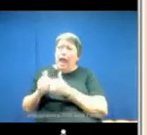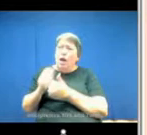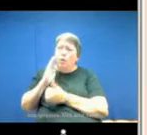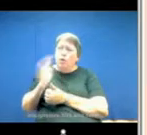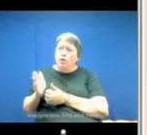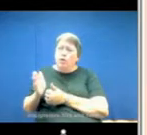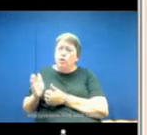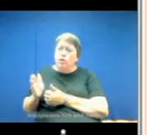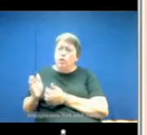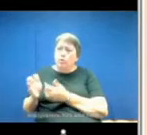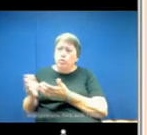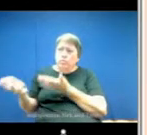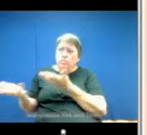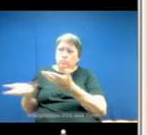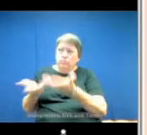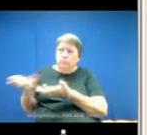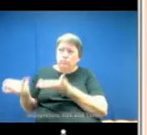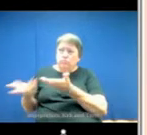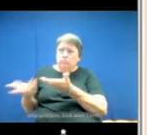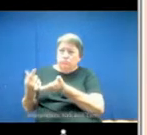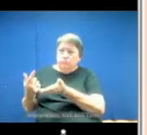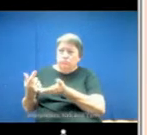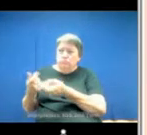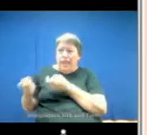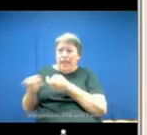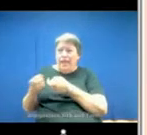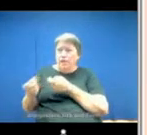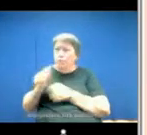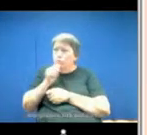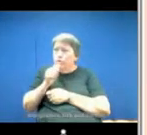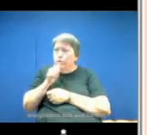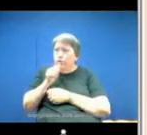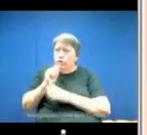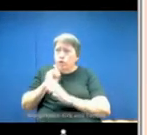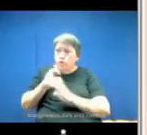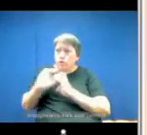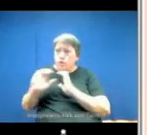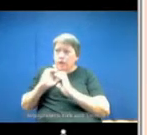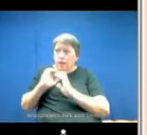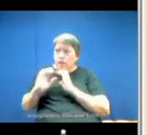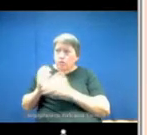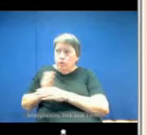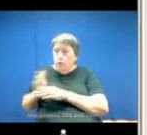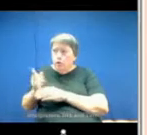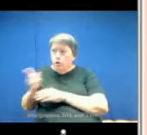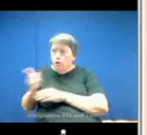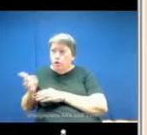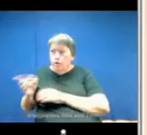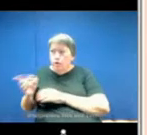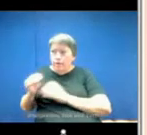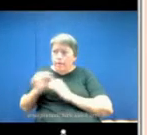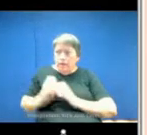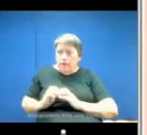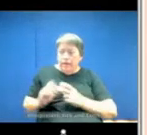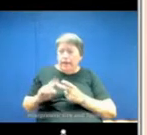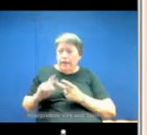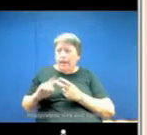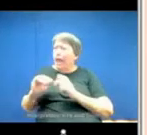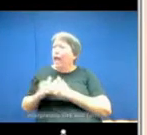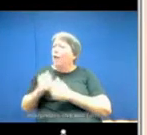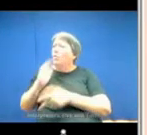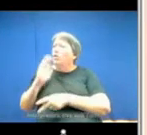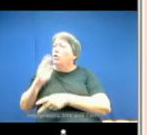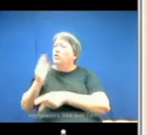interpret, how are you going to handle privileged communication? How are you going to handle objecting to the errors in